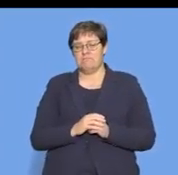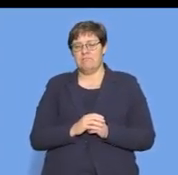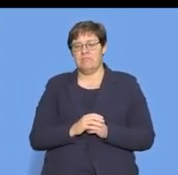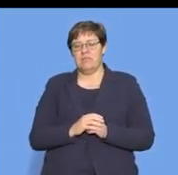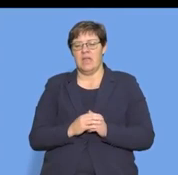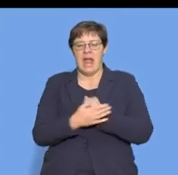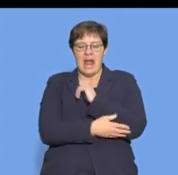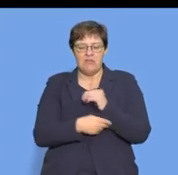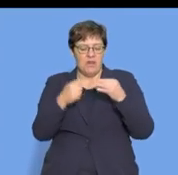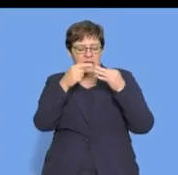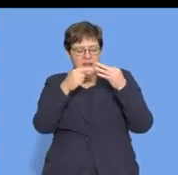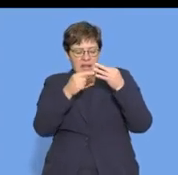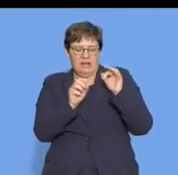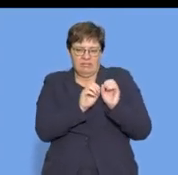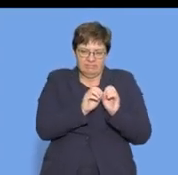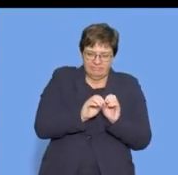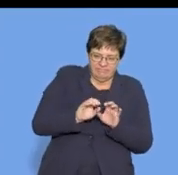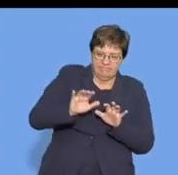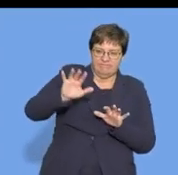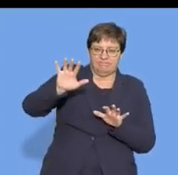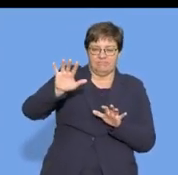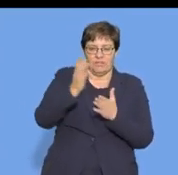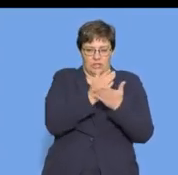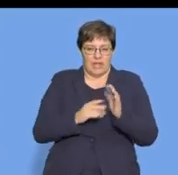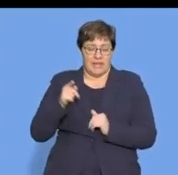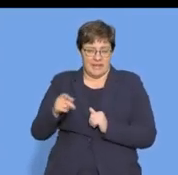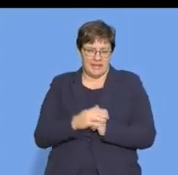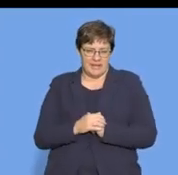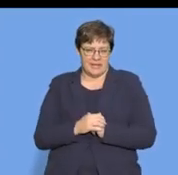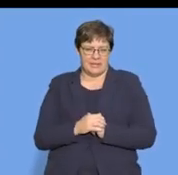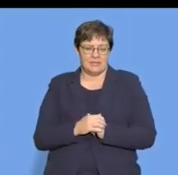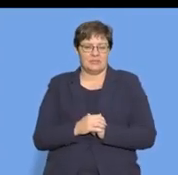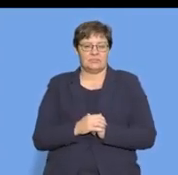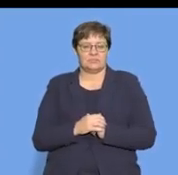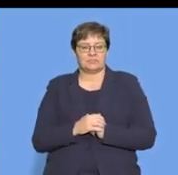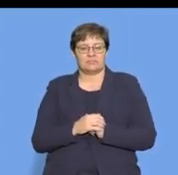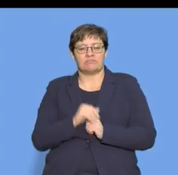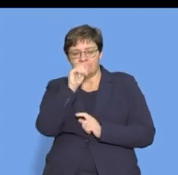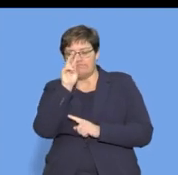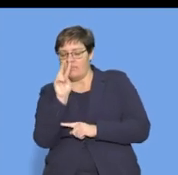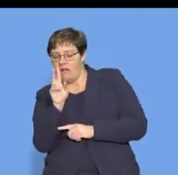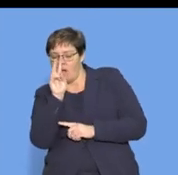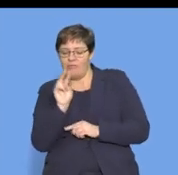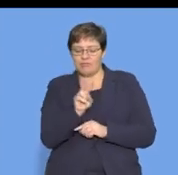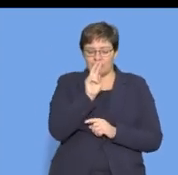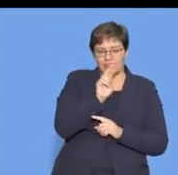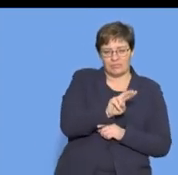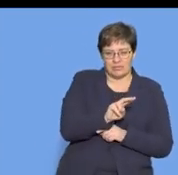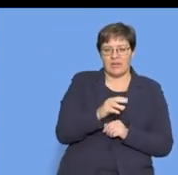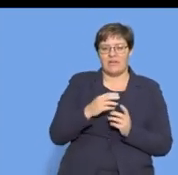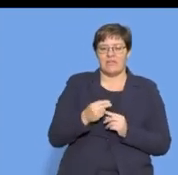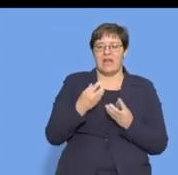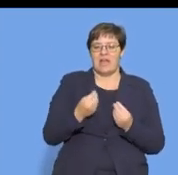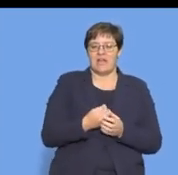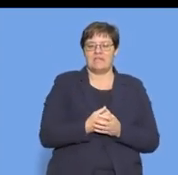few of the countries in Africa. So it has quite a few sites there. You can see